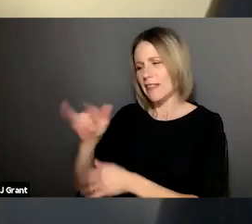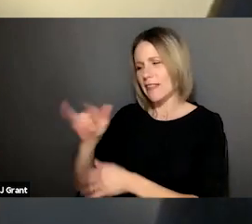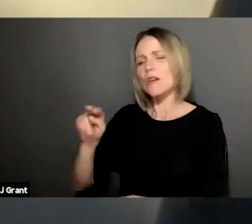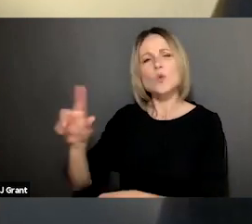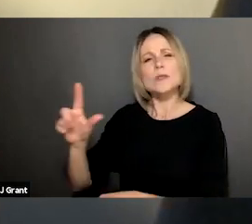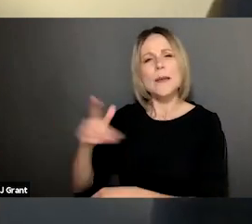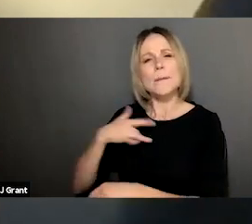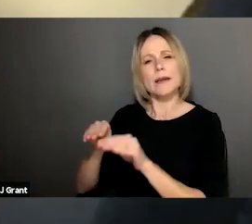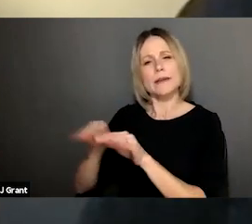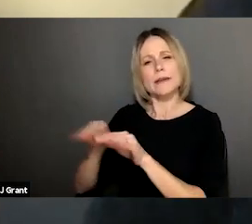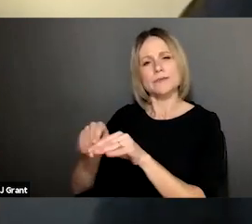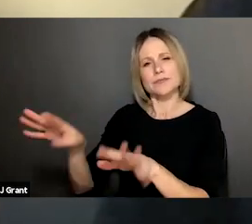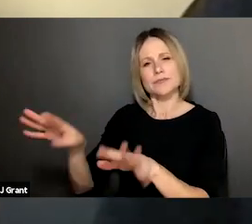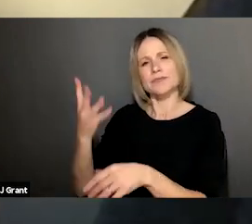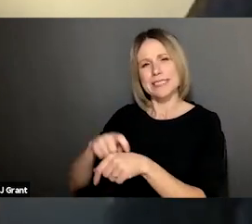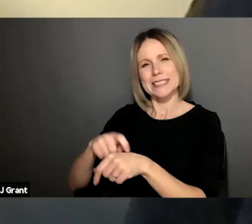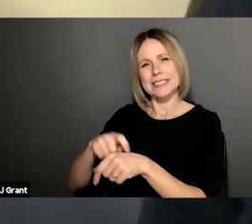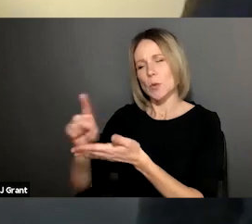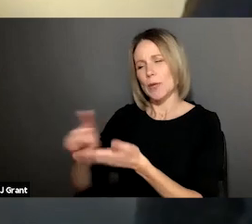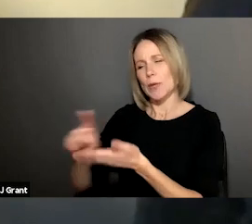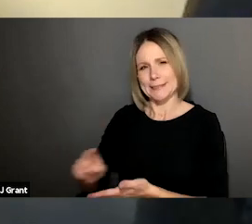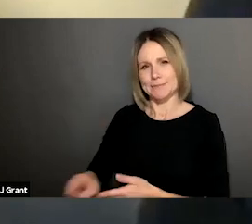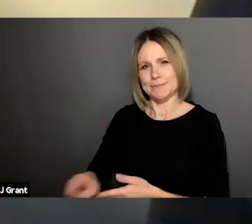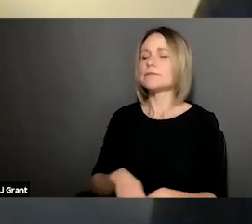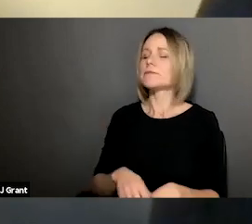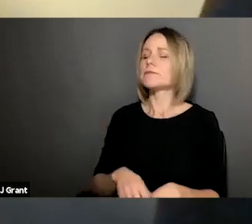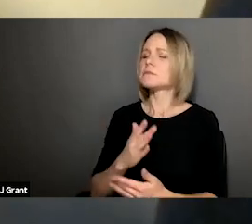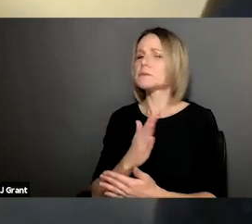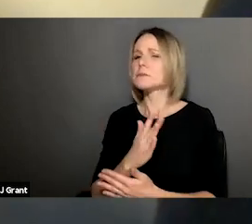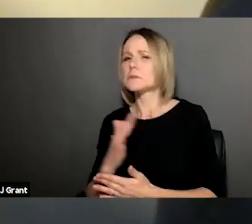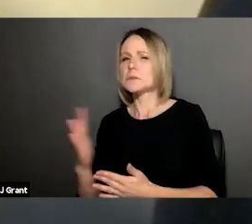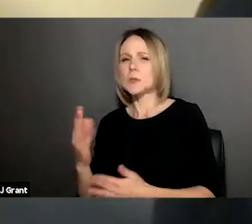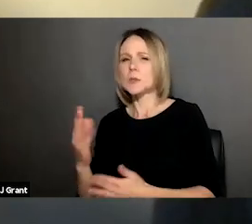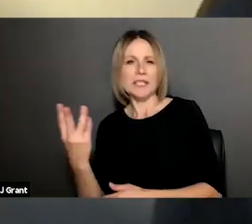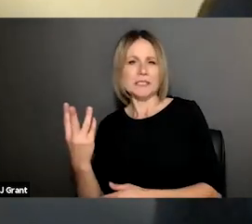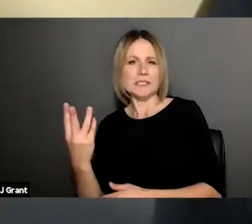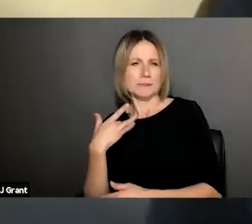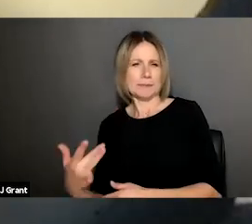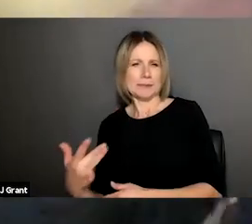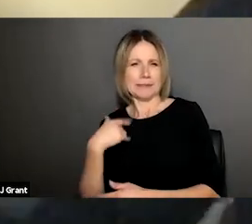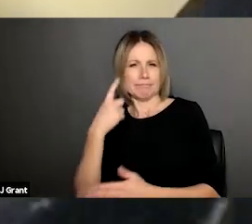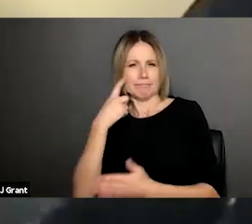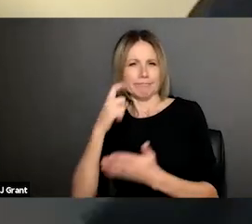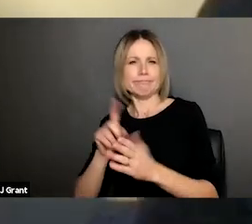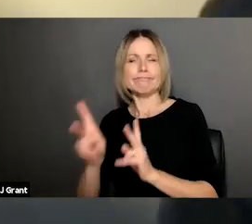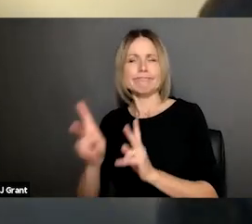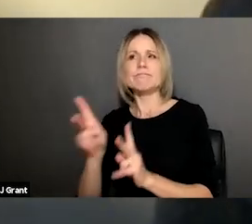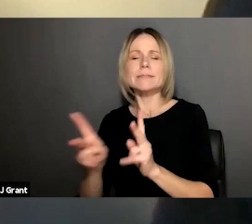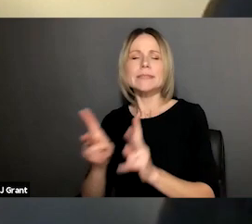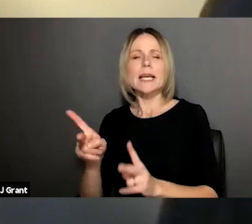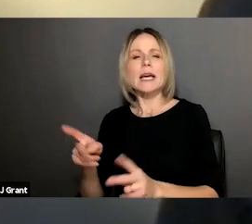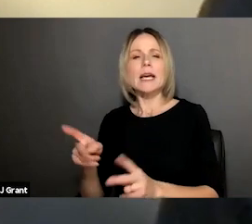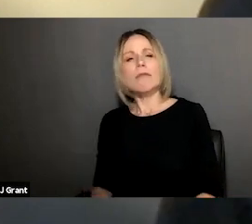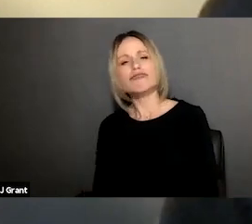week. And in the middle of the week, when I reckon that people are tired of following recipes,